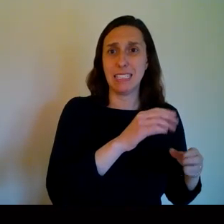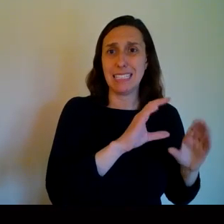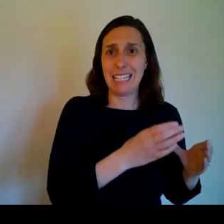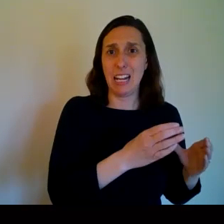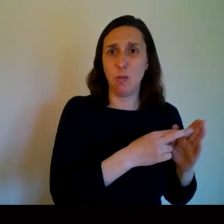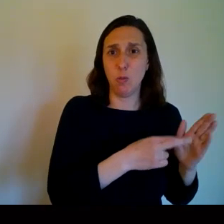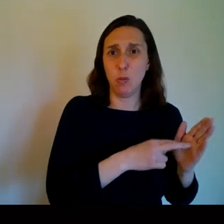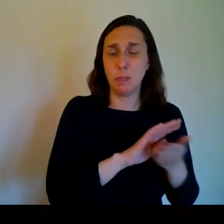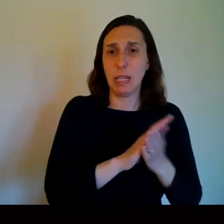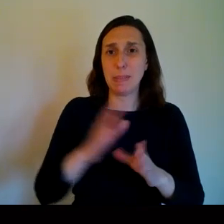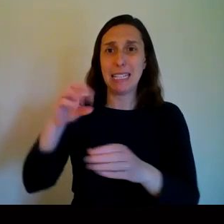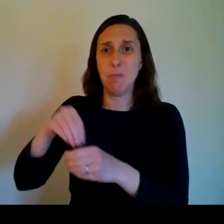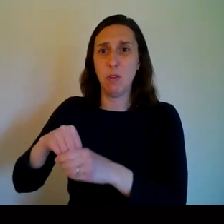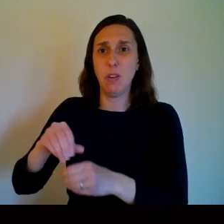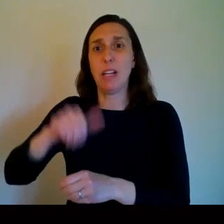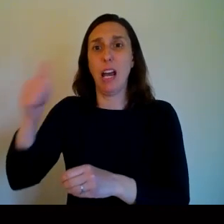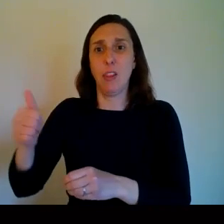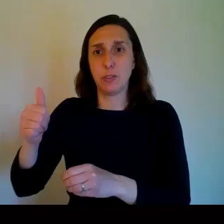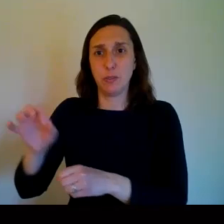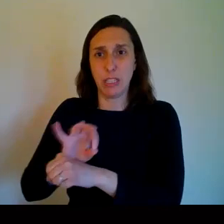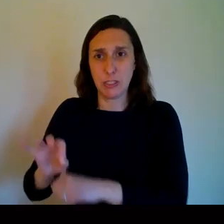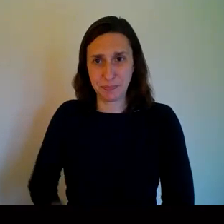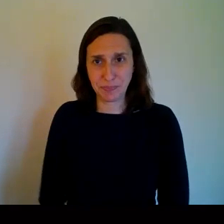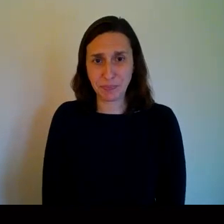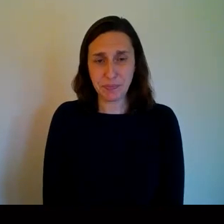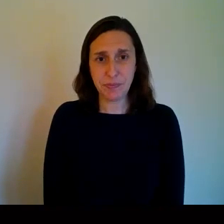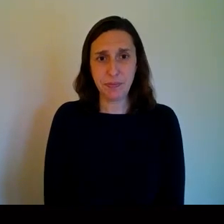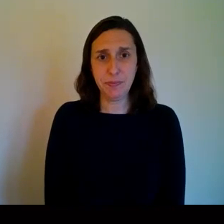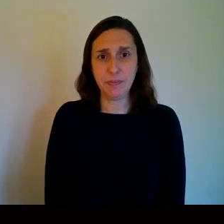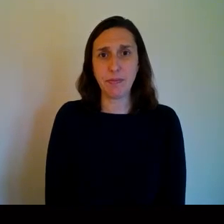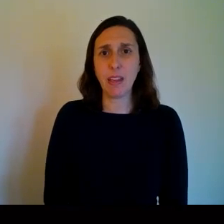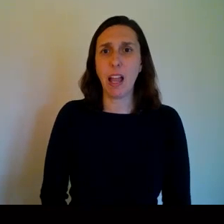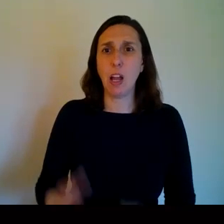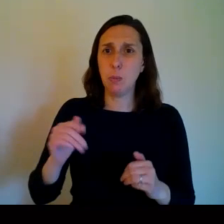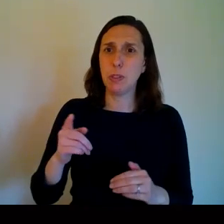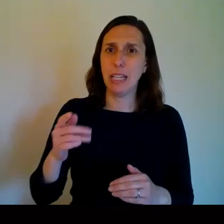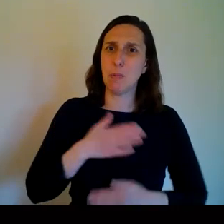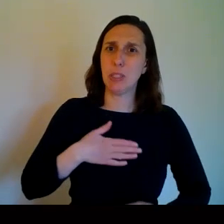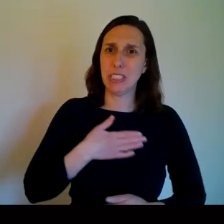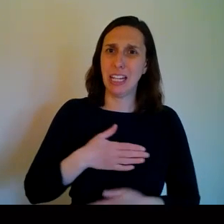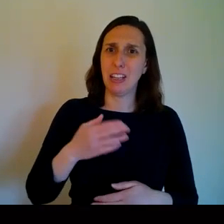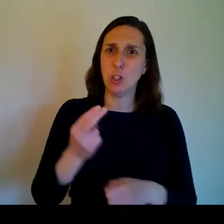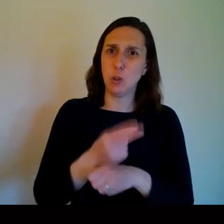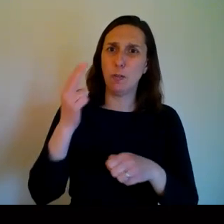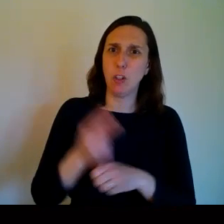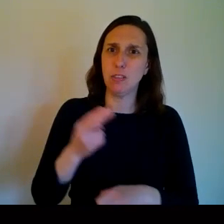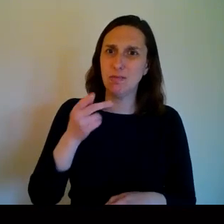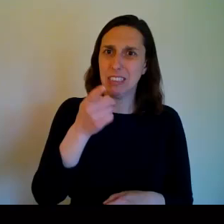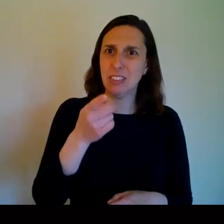together for however much we need to. I hope you can appreciate the utility, and I will go back